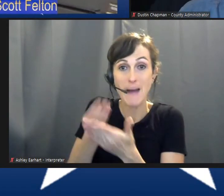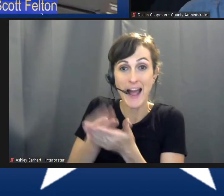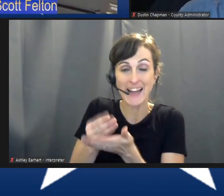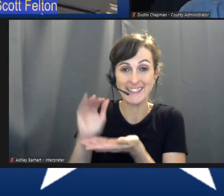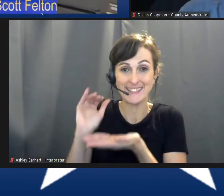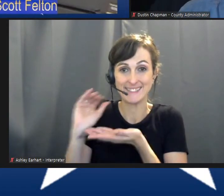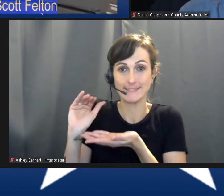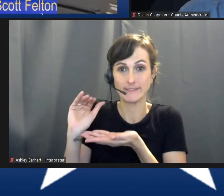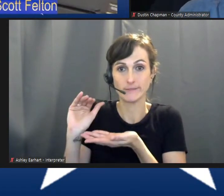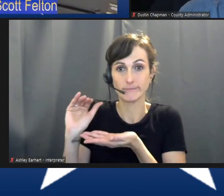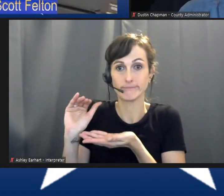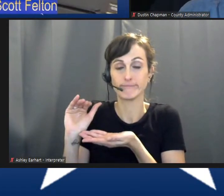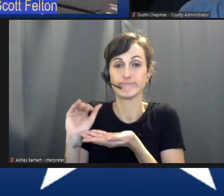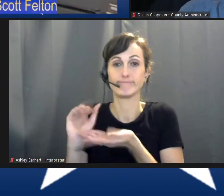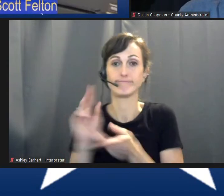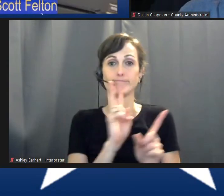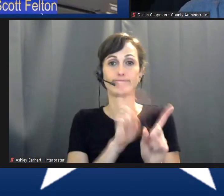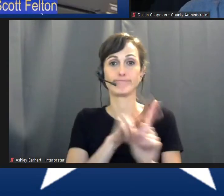whole